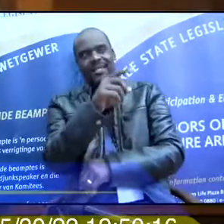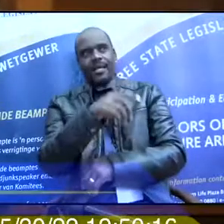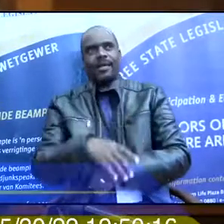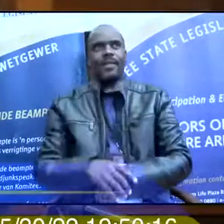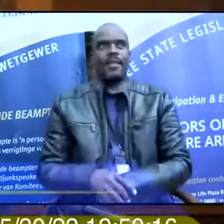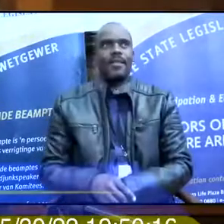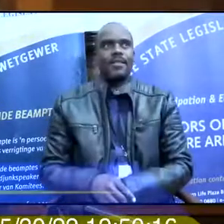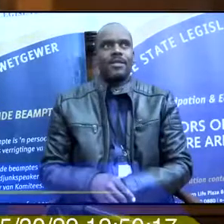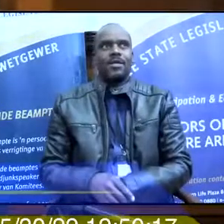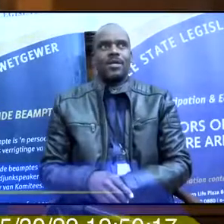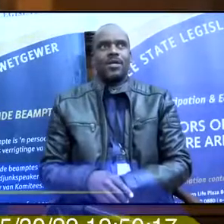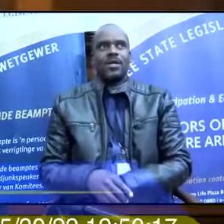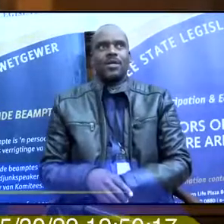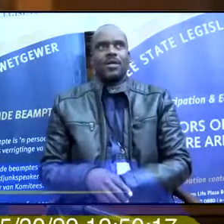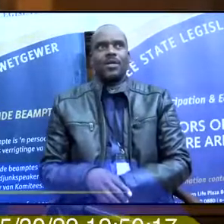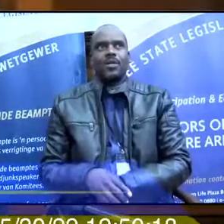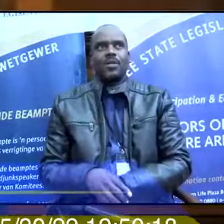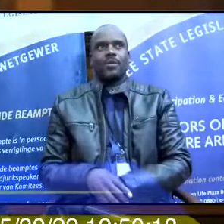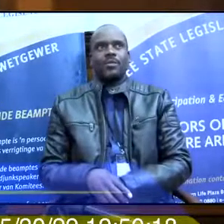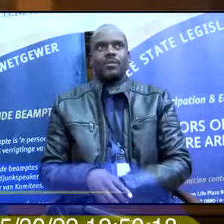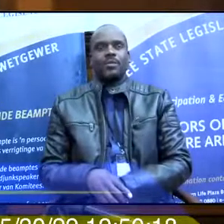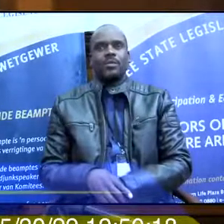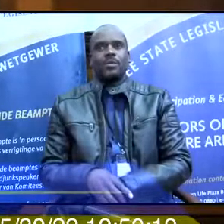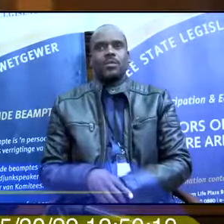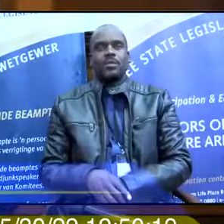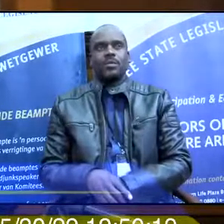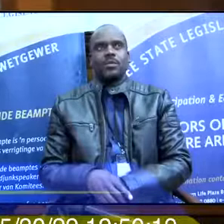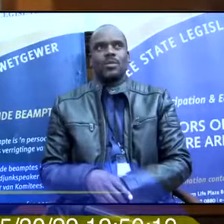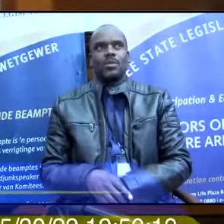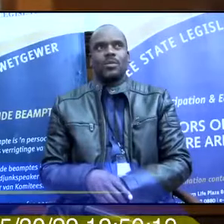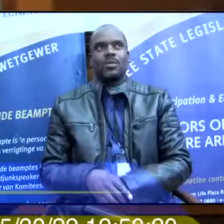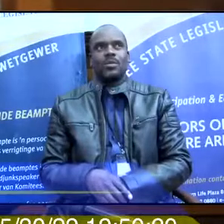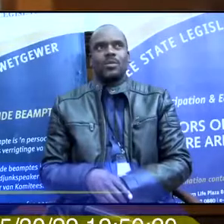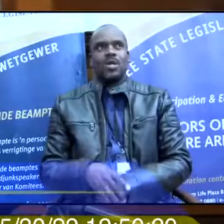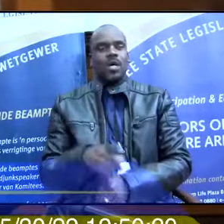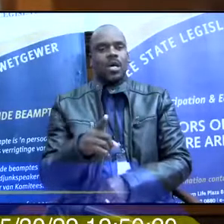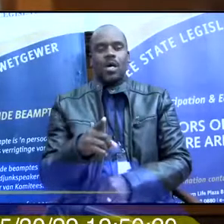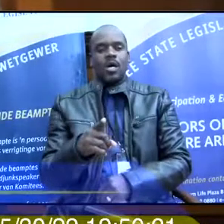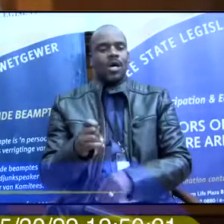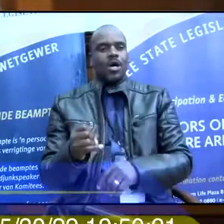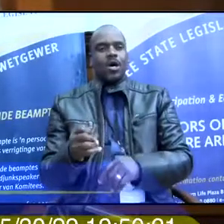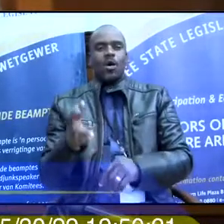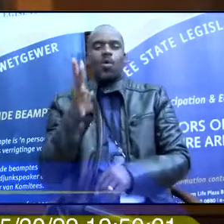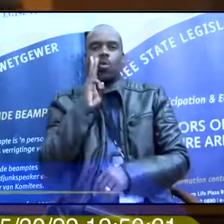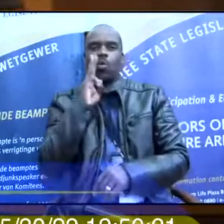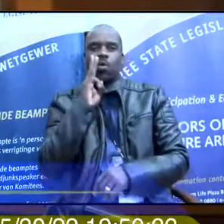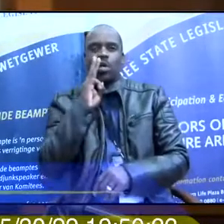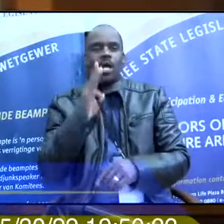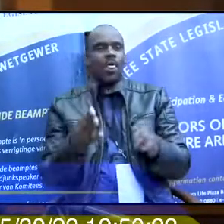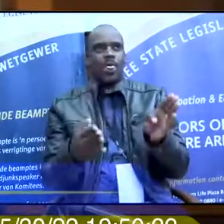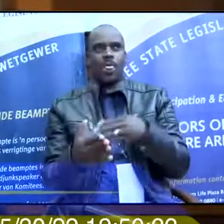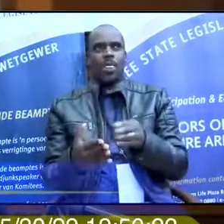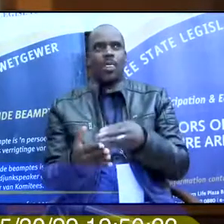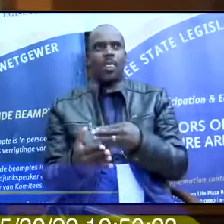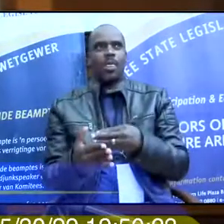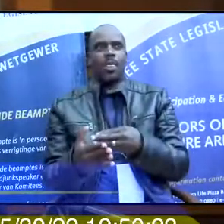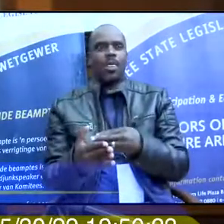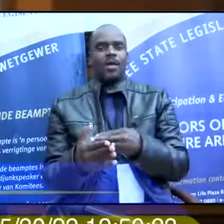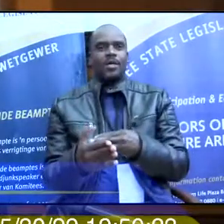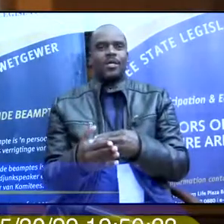and it's meant by women there's no water for drinking there are no toilets